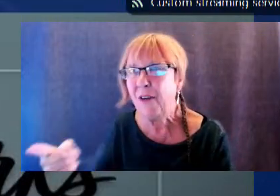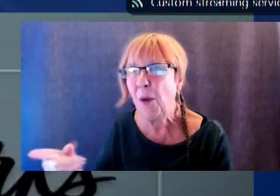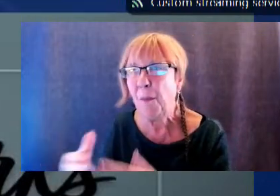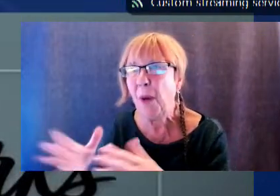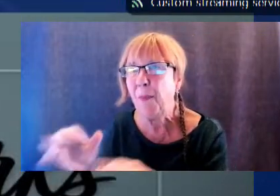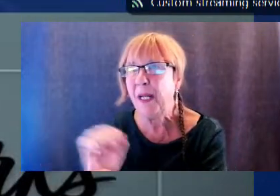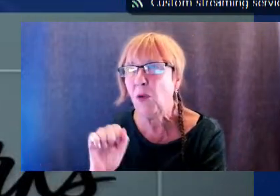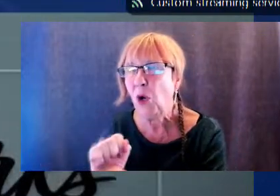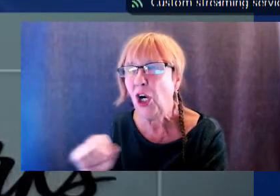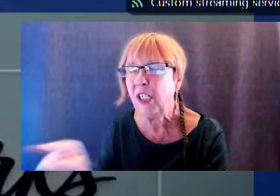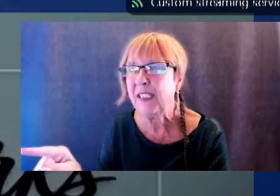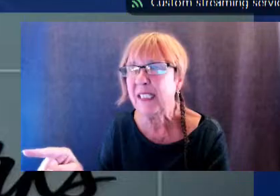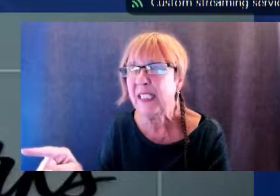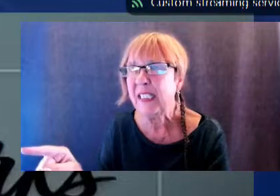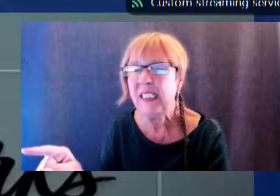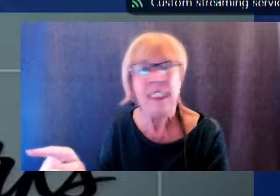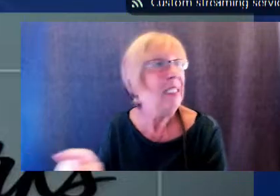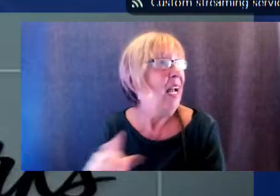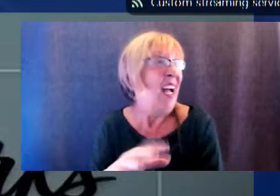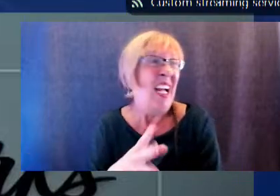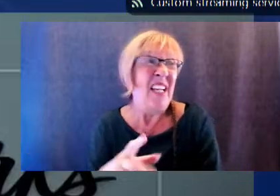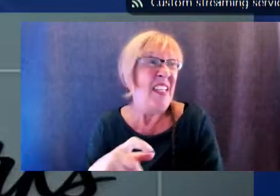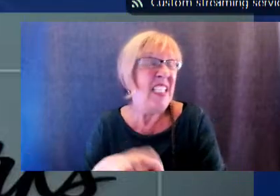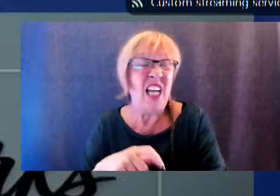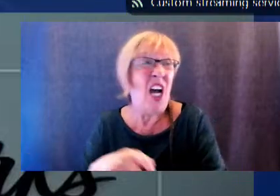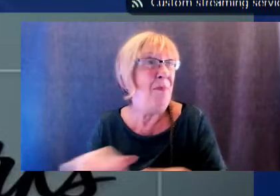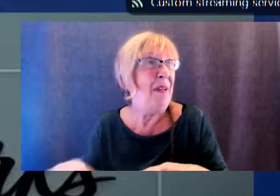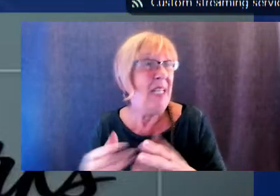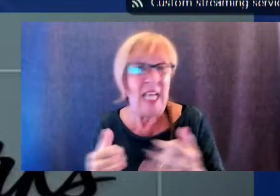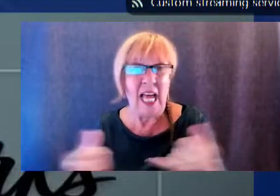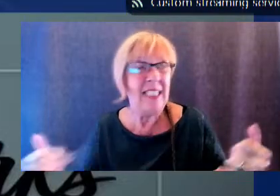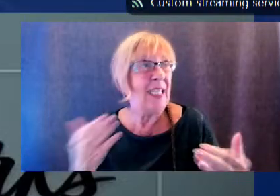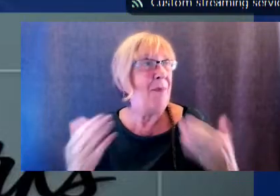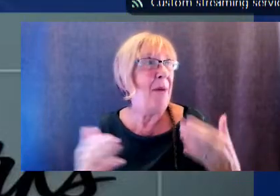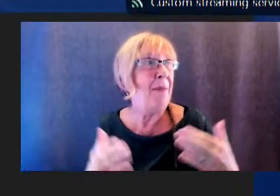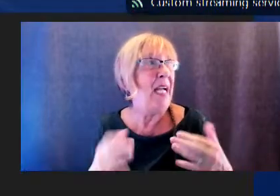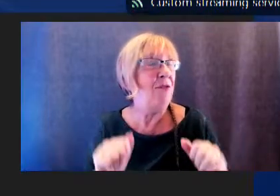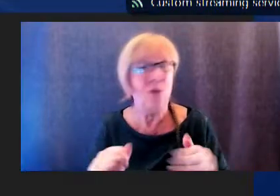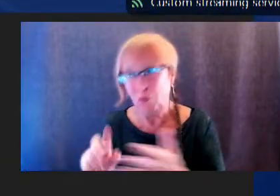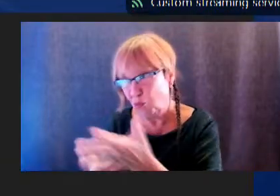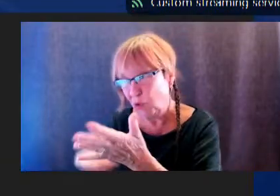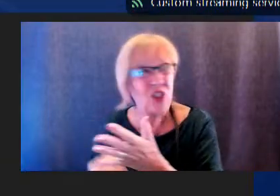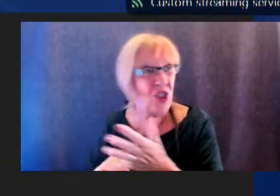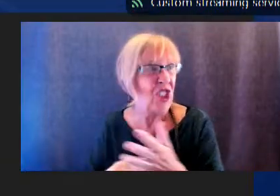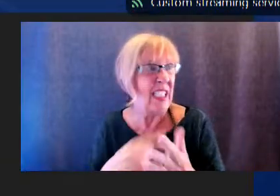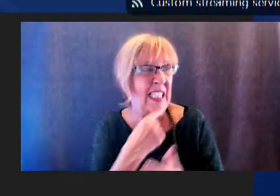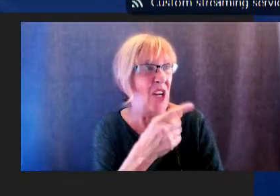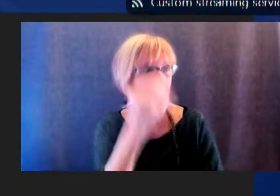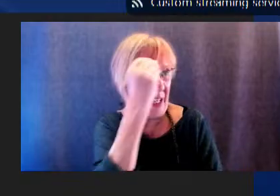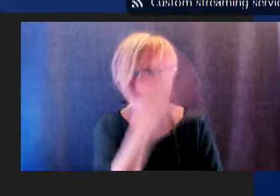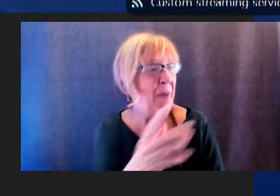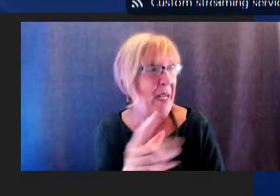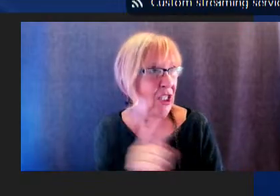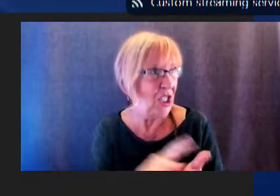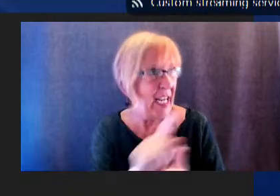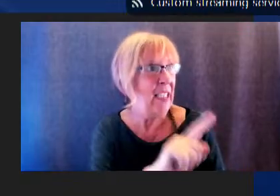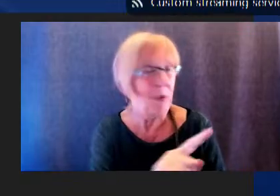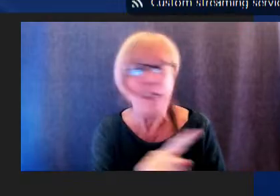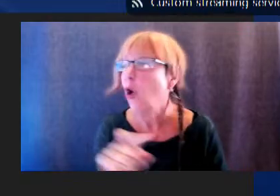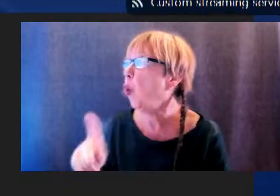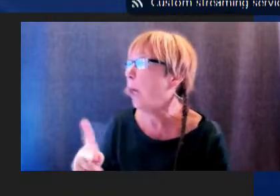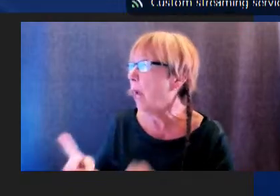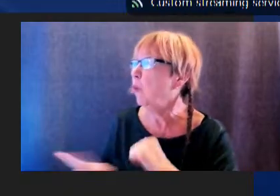The timelines? I might have to get back to you with that one, Madeline, for next week. Great, thank you. We'll save the question for next week.